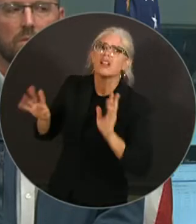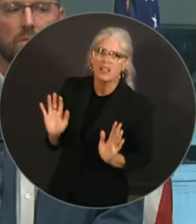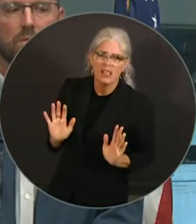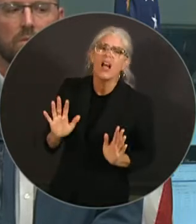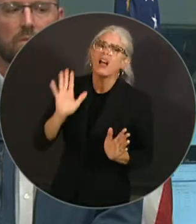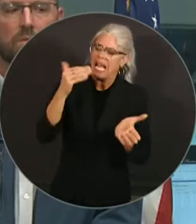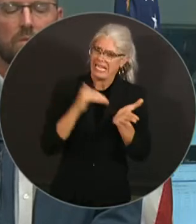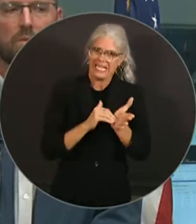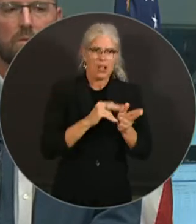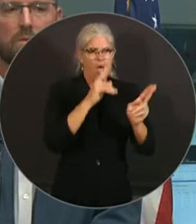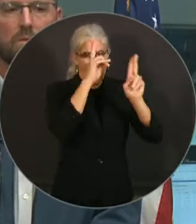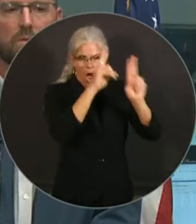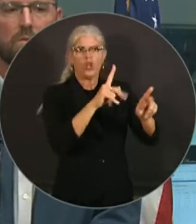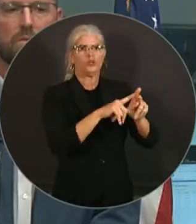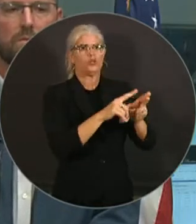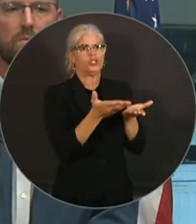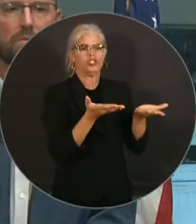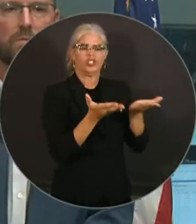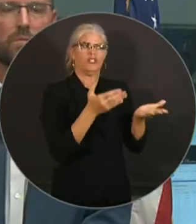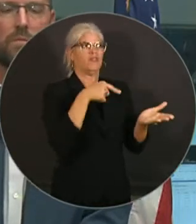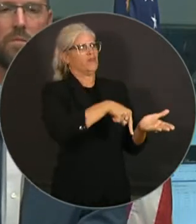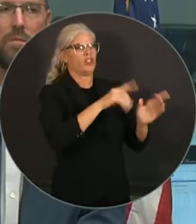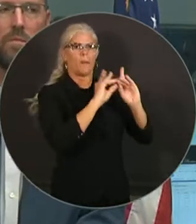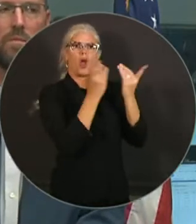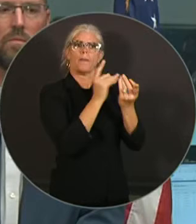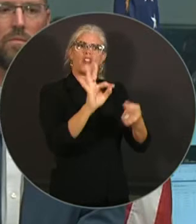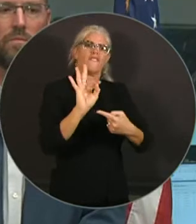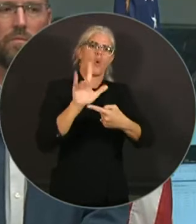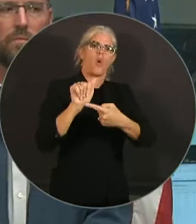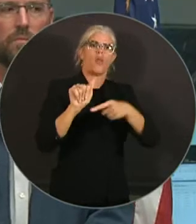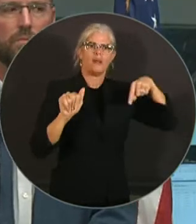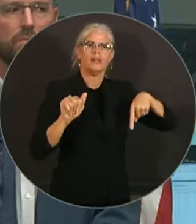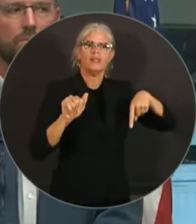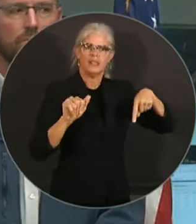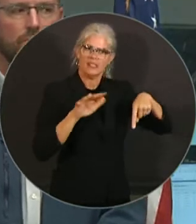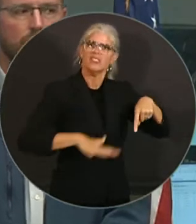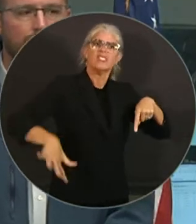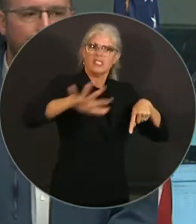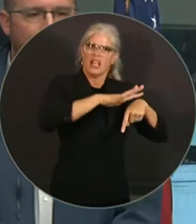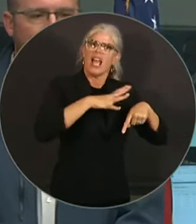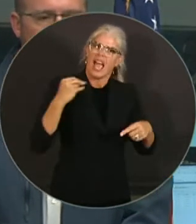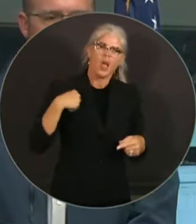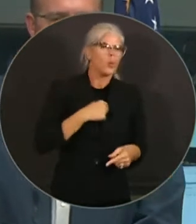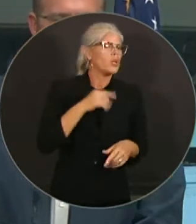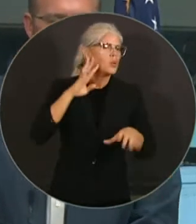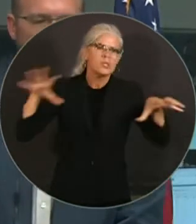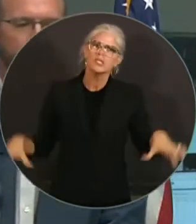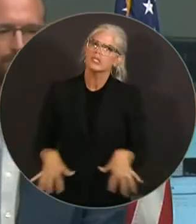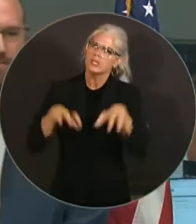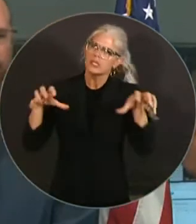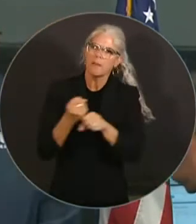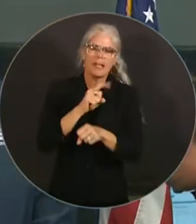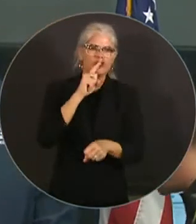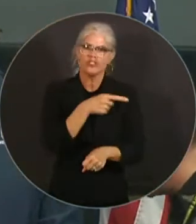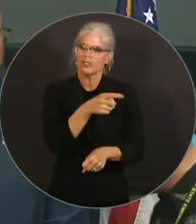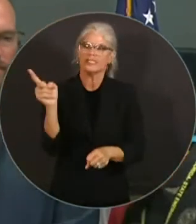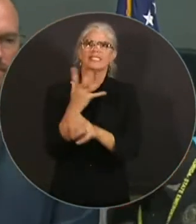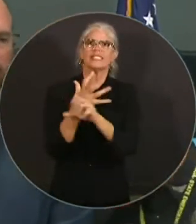in this time of emergency and need, and we will do our very best to keep everybody safe. Thank you.